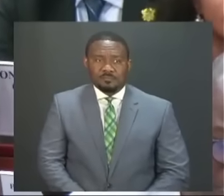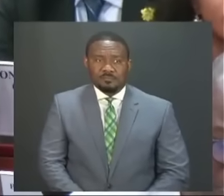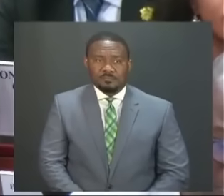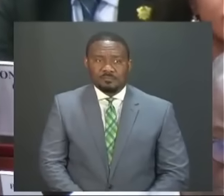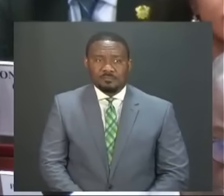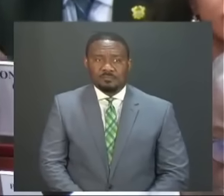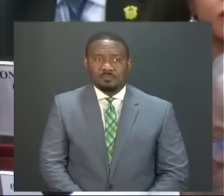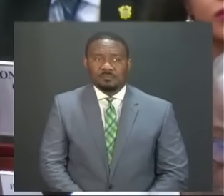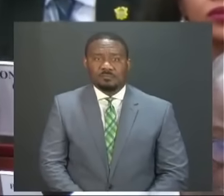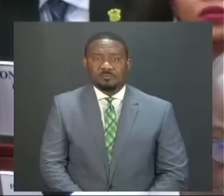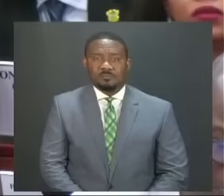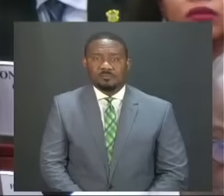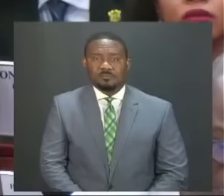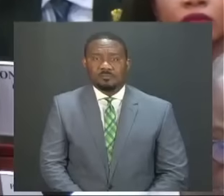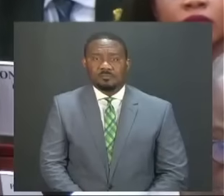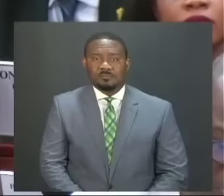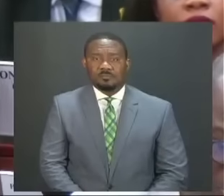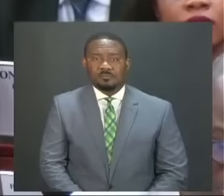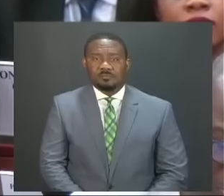there. It